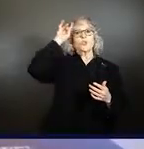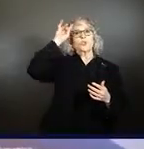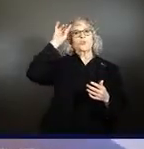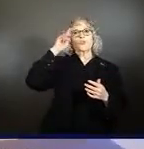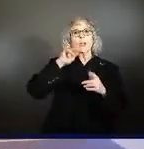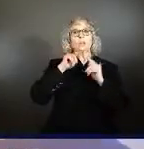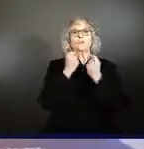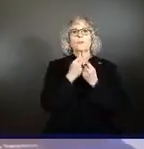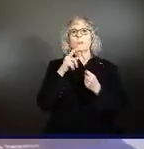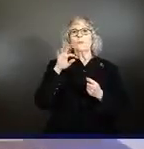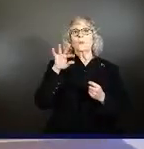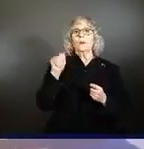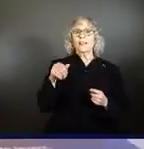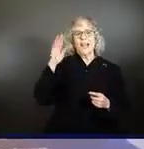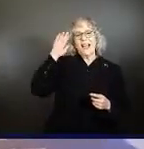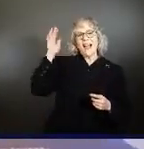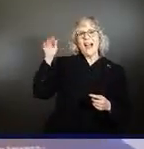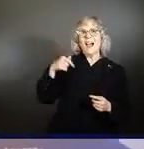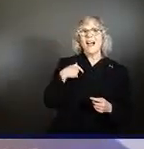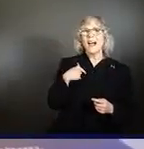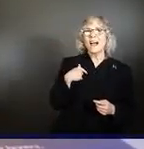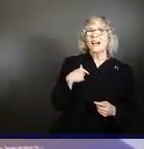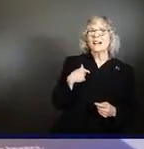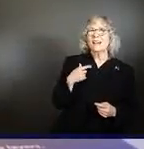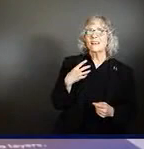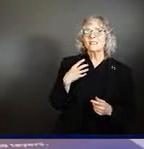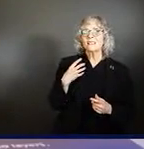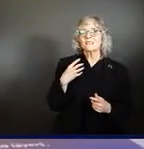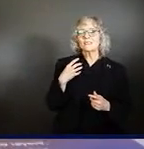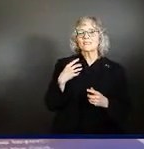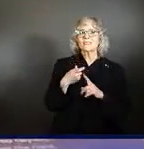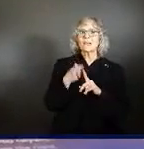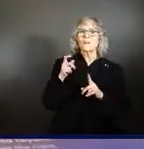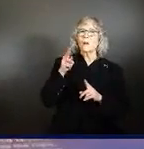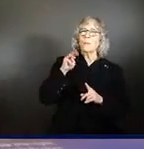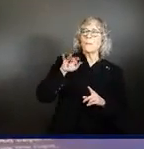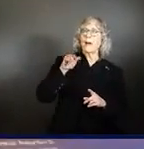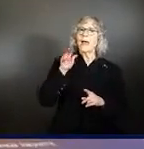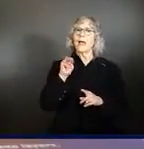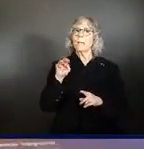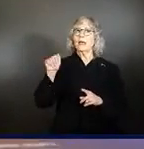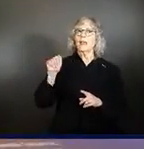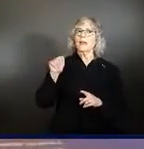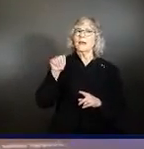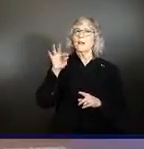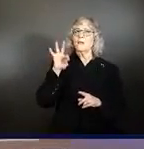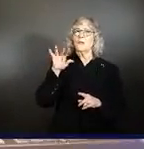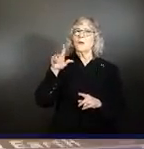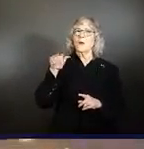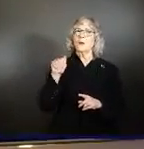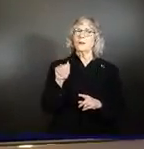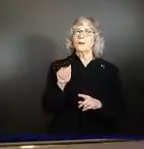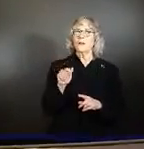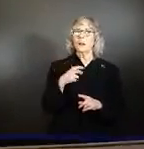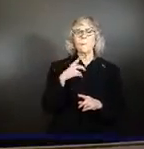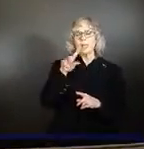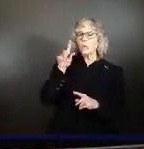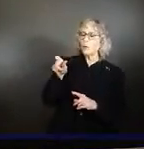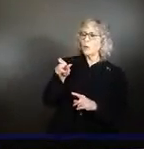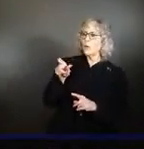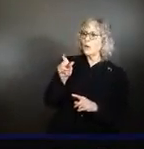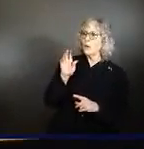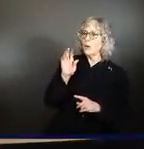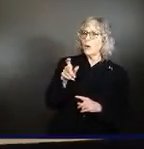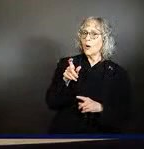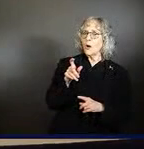Hi, my name is Olivia Galvan, and I'm from Miami, Florida. And my question is, will the James